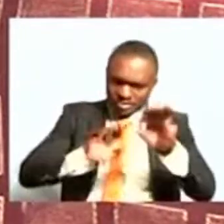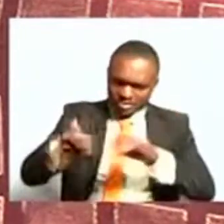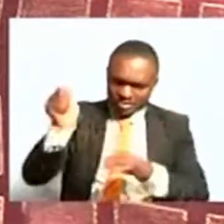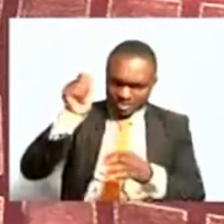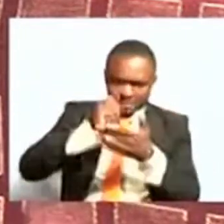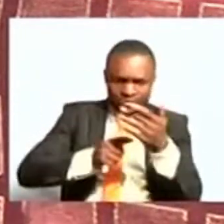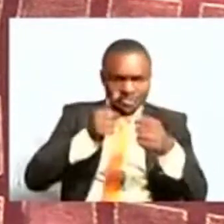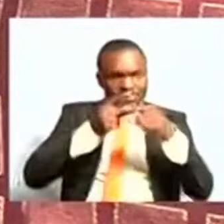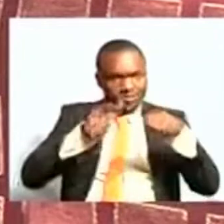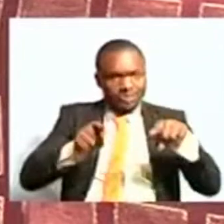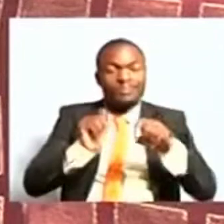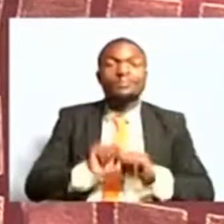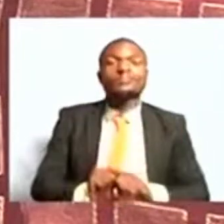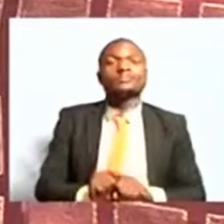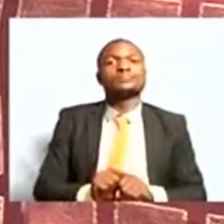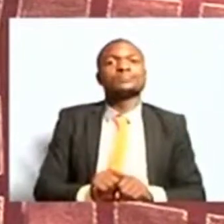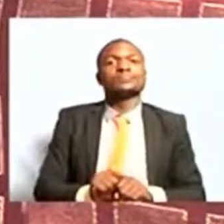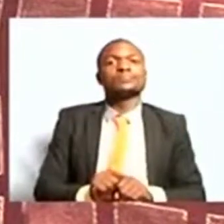is what happened.